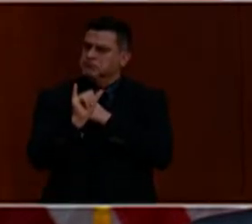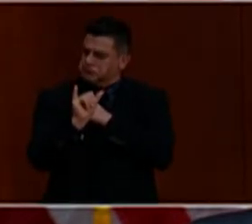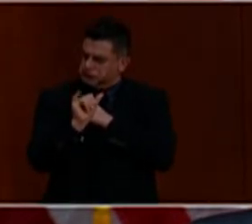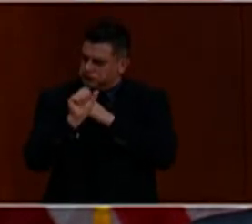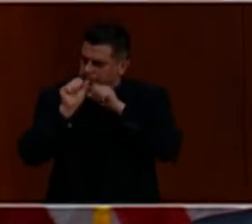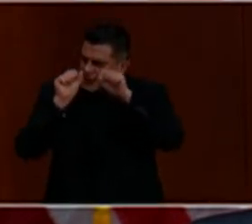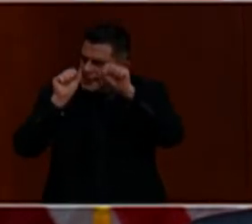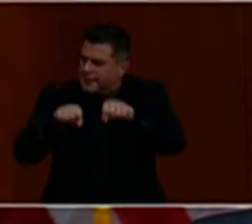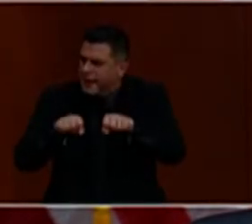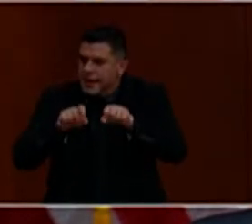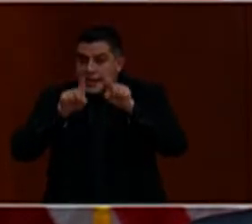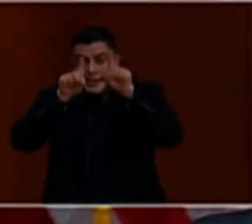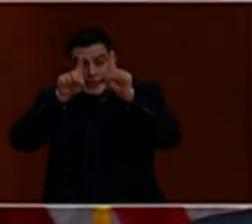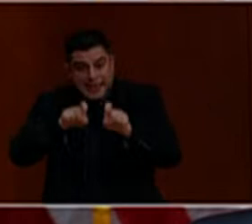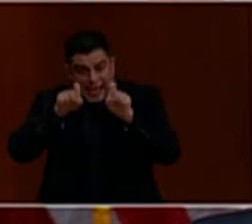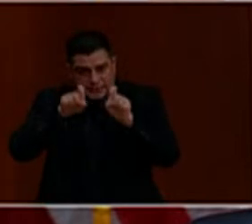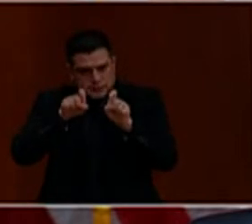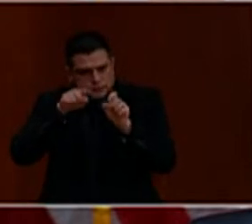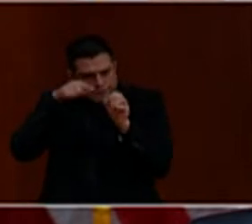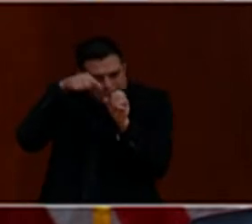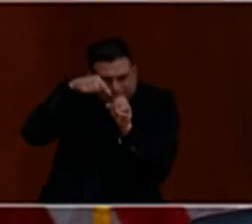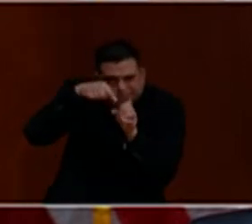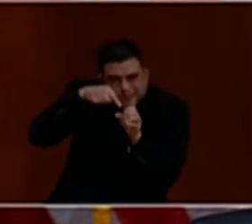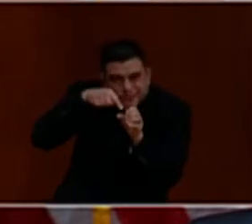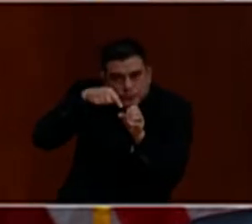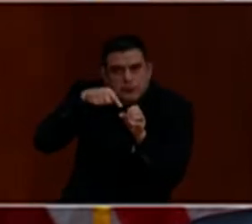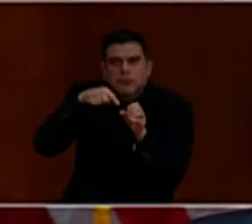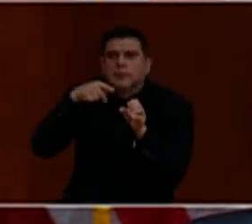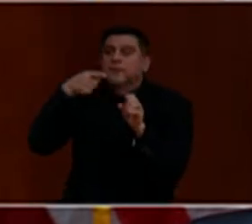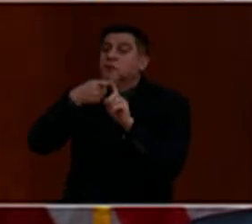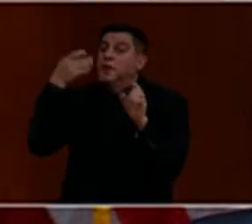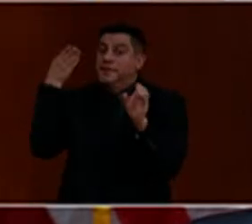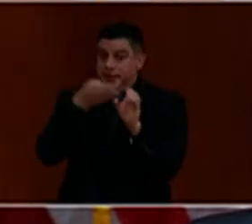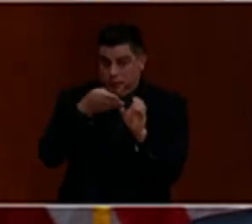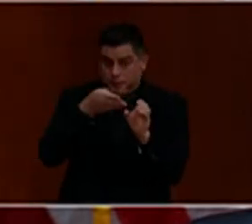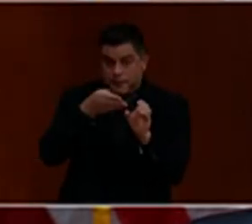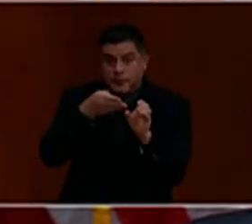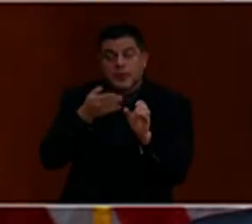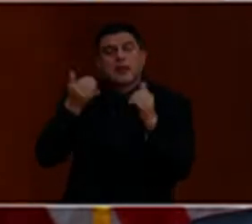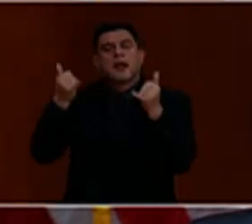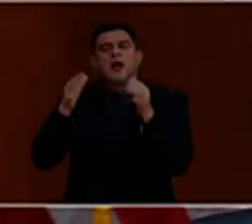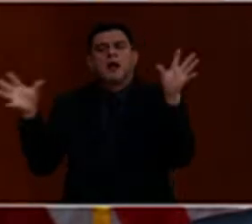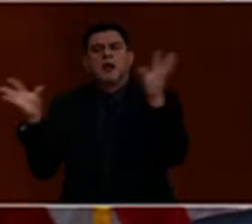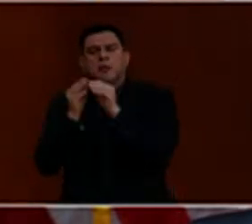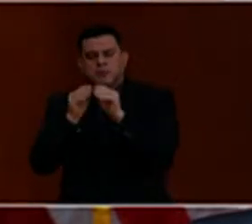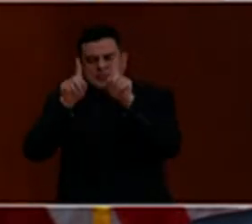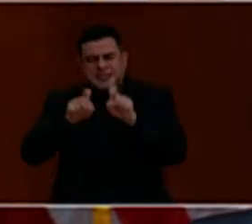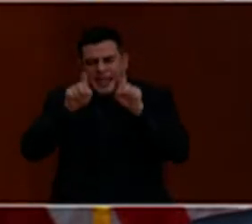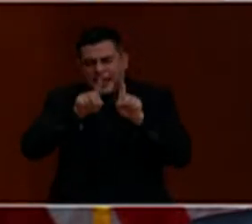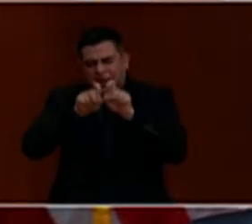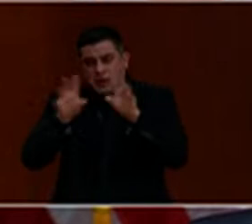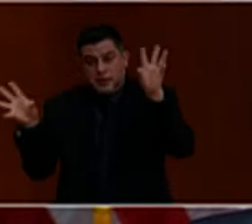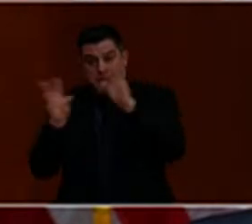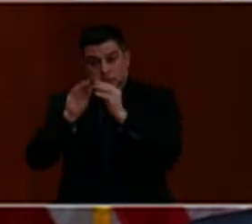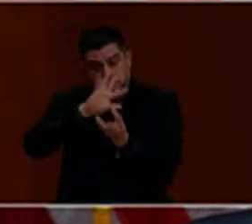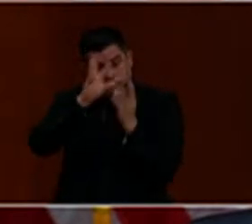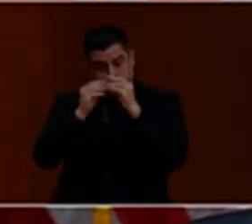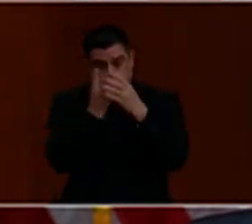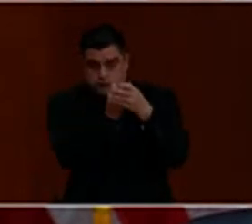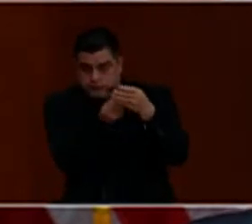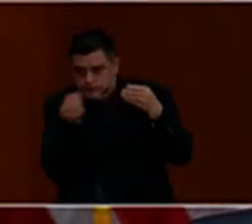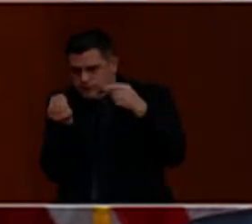percent positivity going down. I mean, for example, yesterday in Miami-Dade at our Miami-Dade Hard Rock site, we did